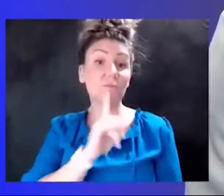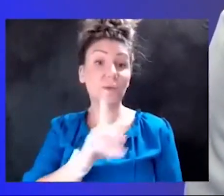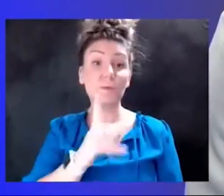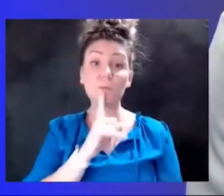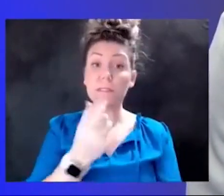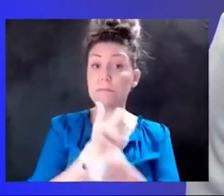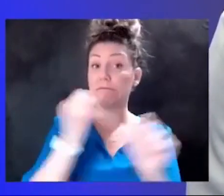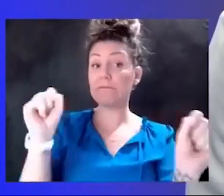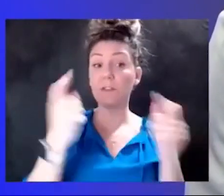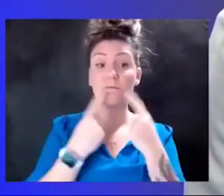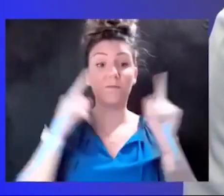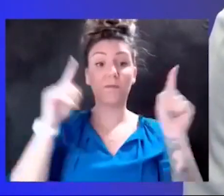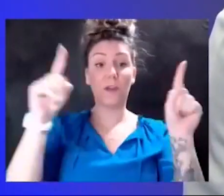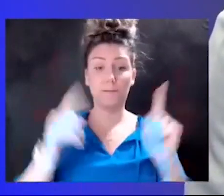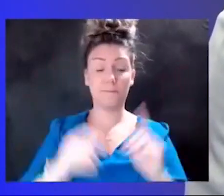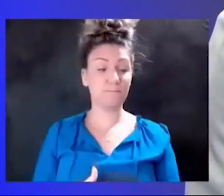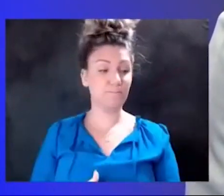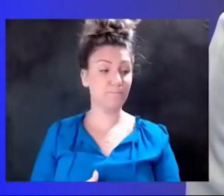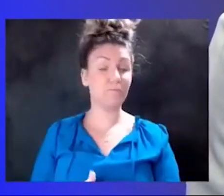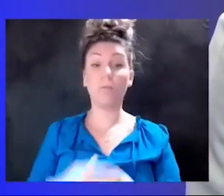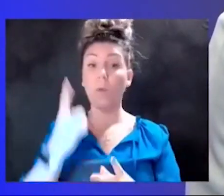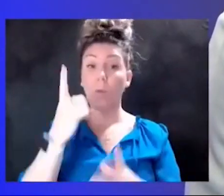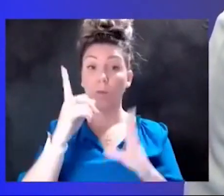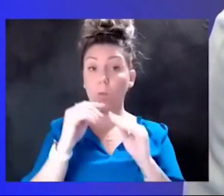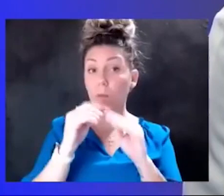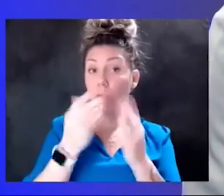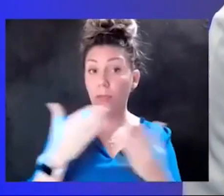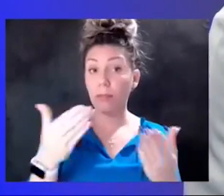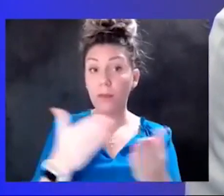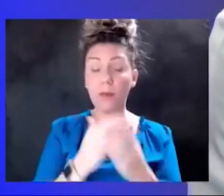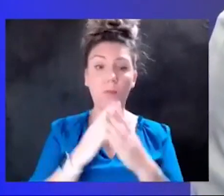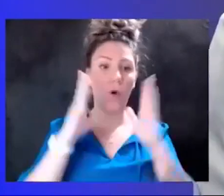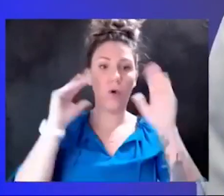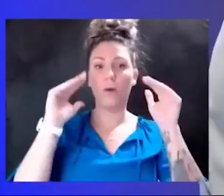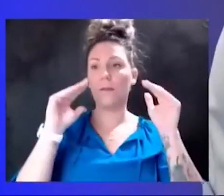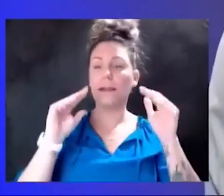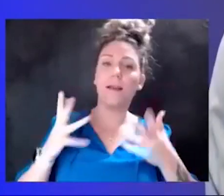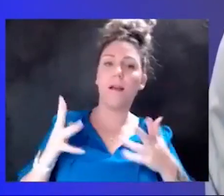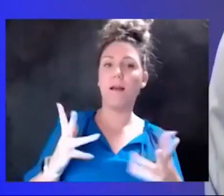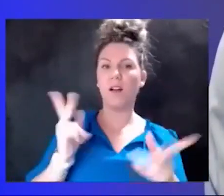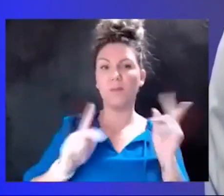it is one more thing that hopefully hesitant people, if they are not